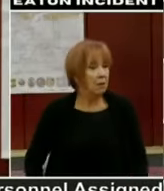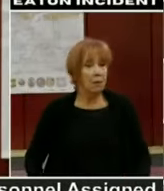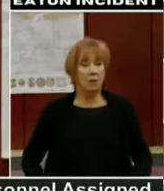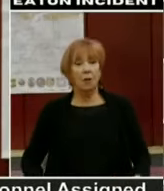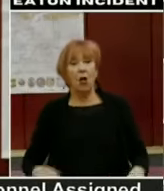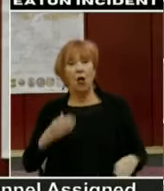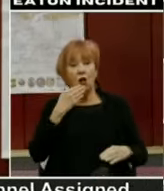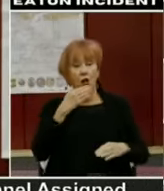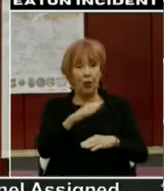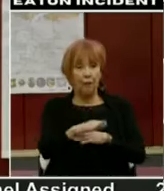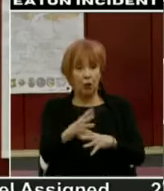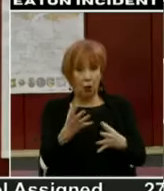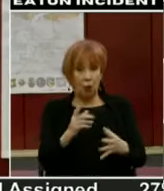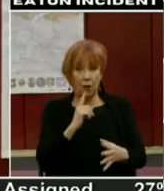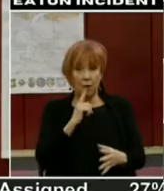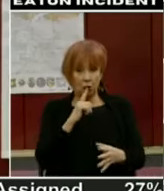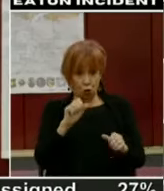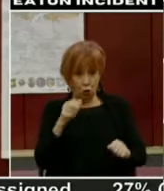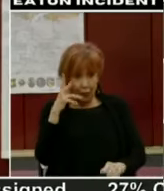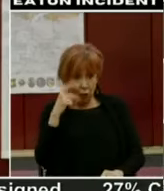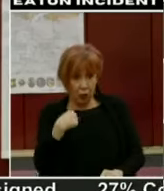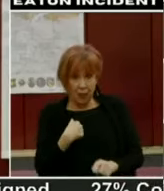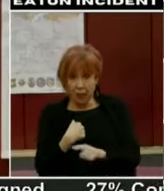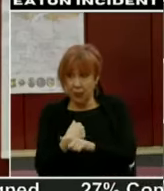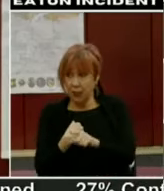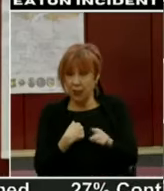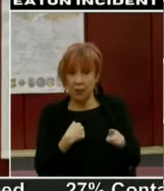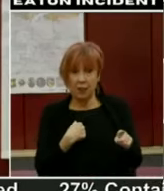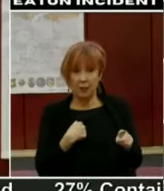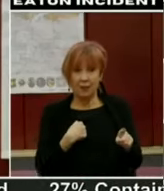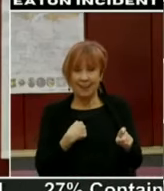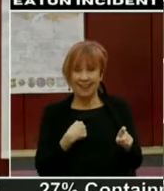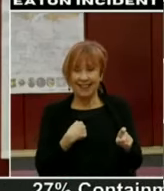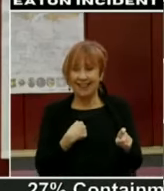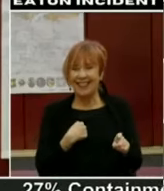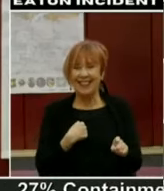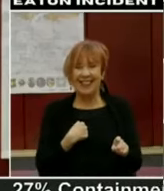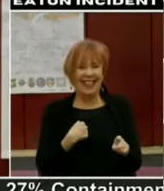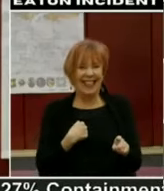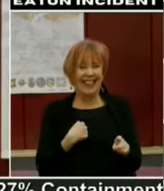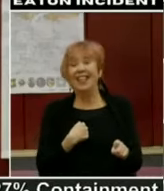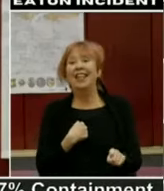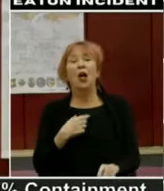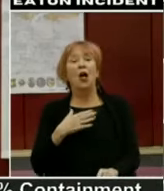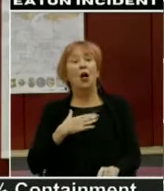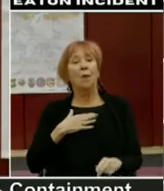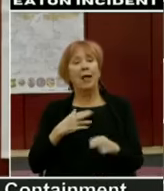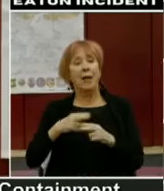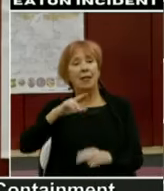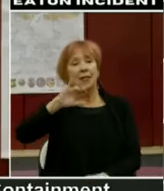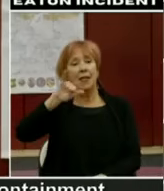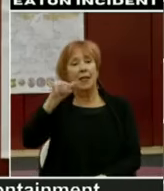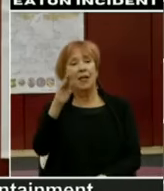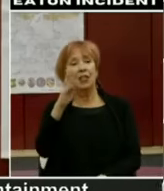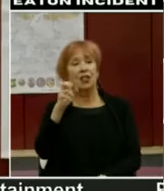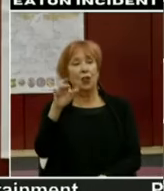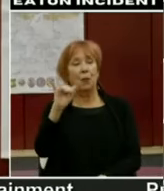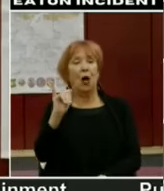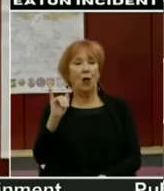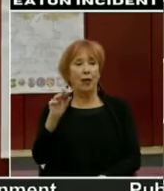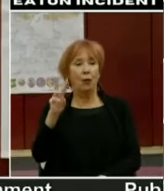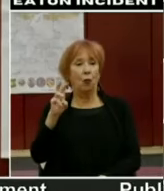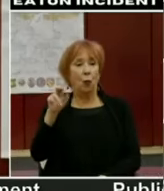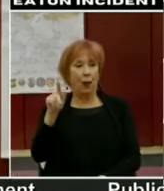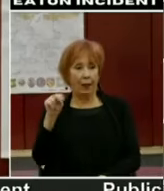Good afternoon. I want to make sure everybody can hear me. Great. My name is Jabari Williams. I'm captain of Altadena Sheriff Station. I just want to